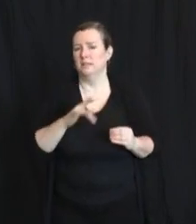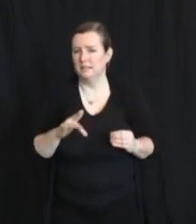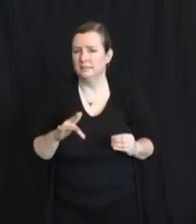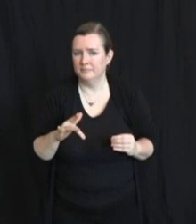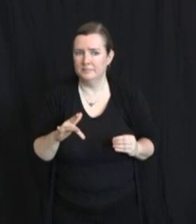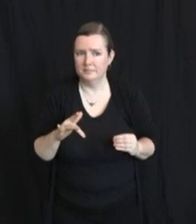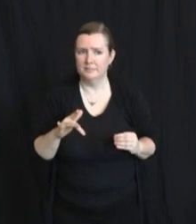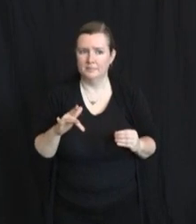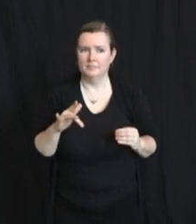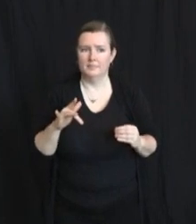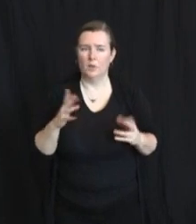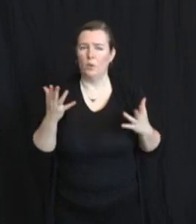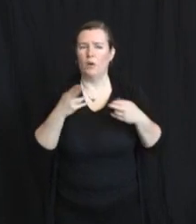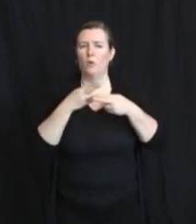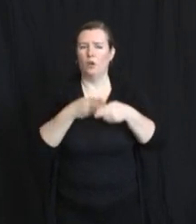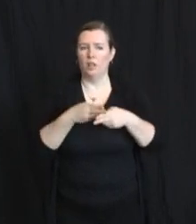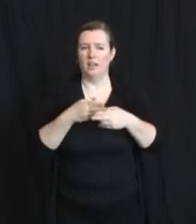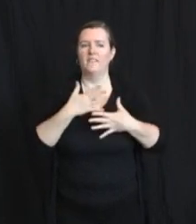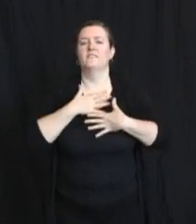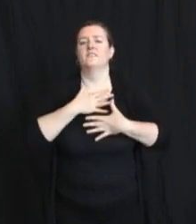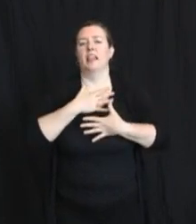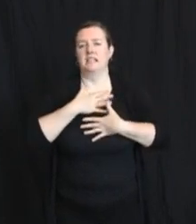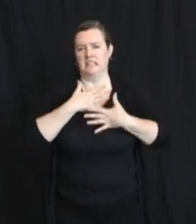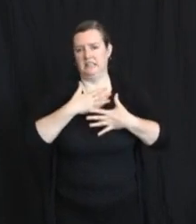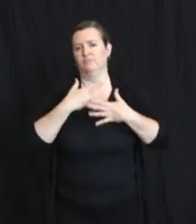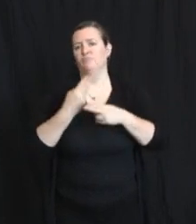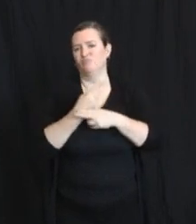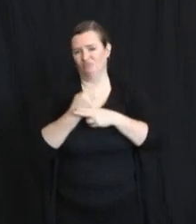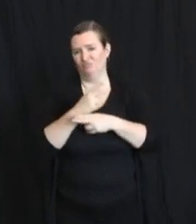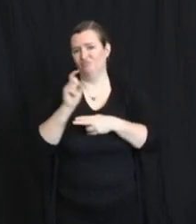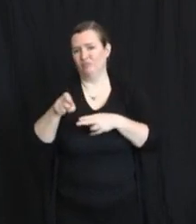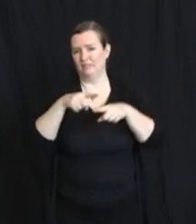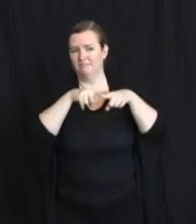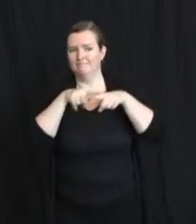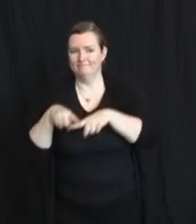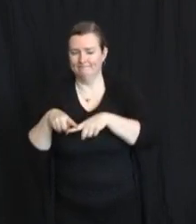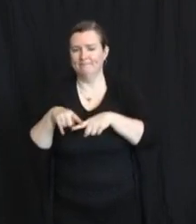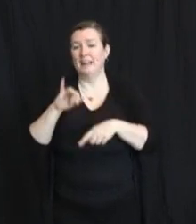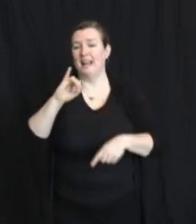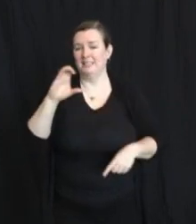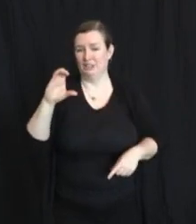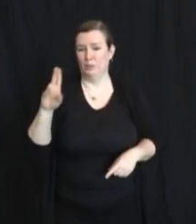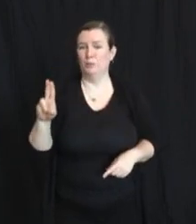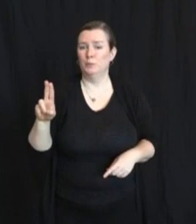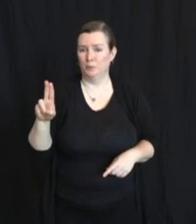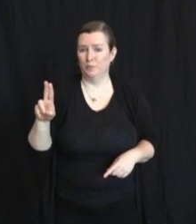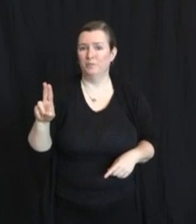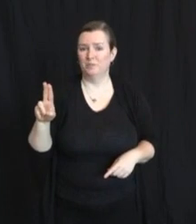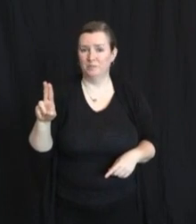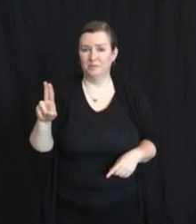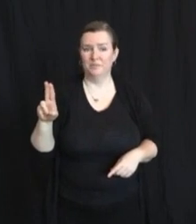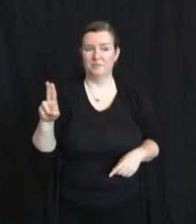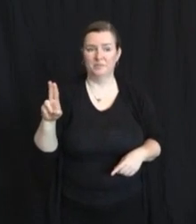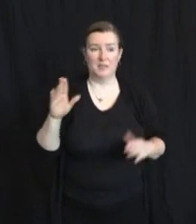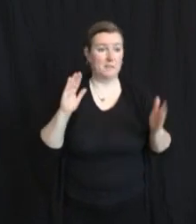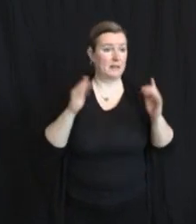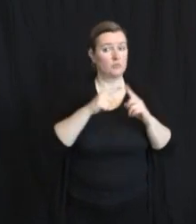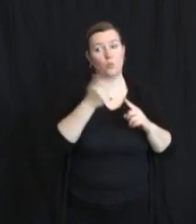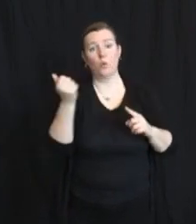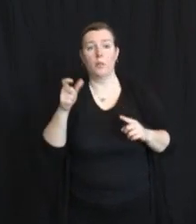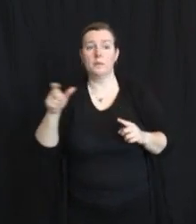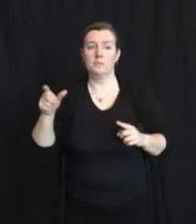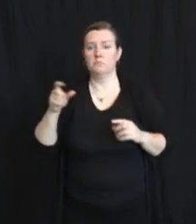invasive mechanical ventilation or care in the ICU compared to those who do not have